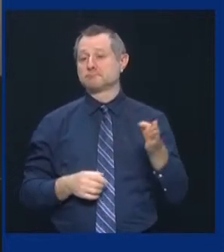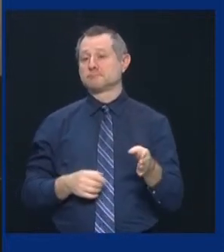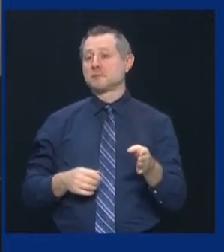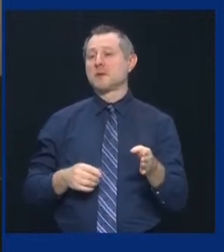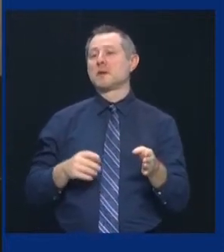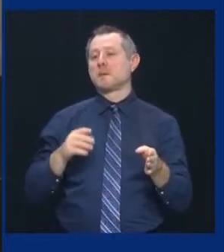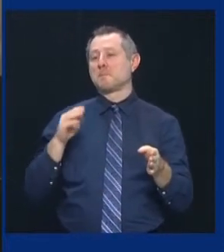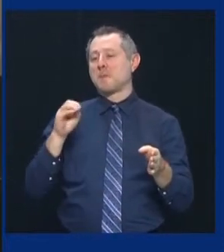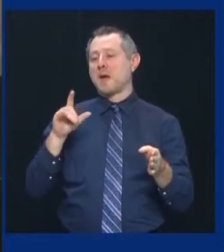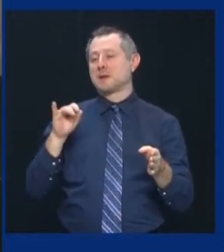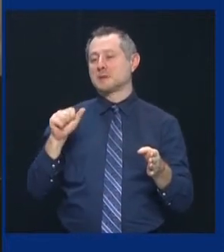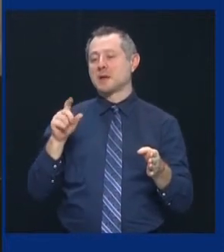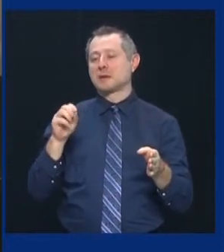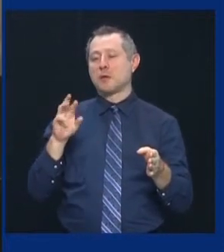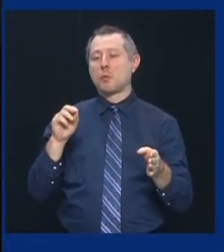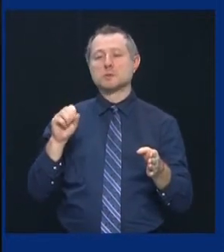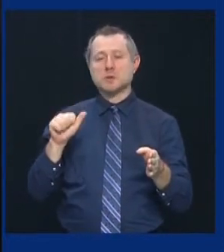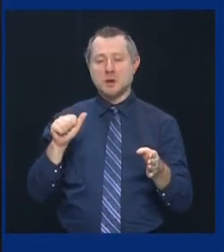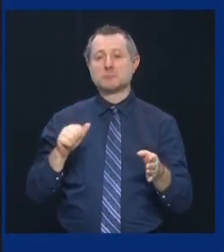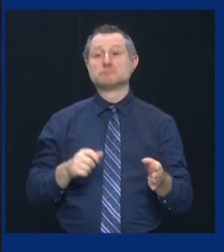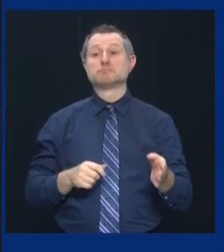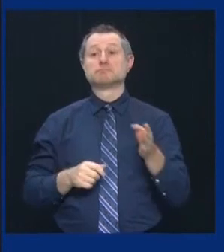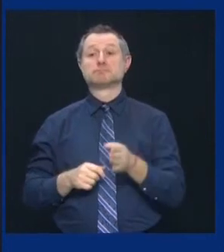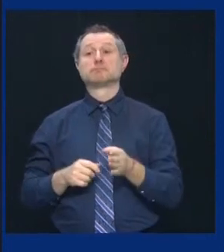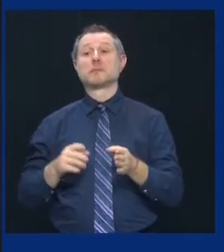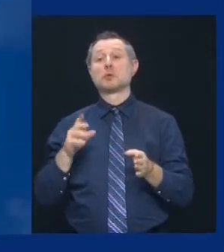left, Robert Mejica, Budget Director.